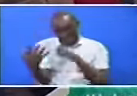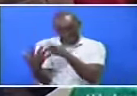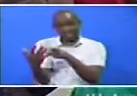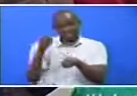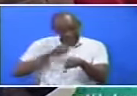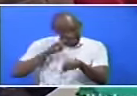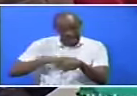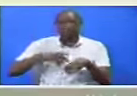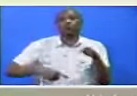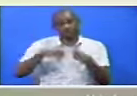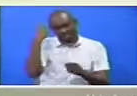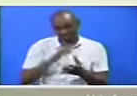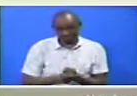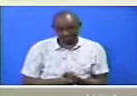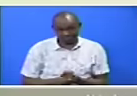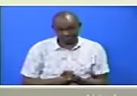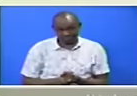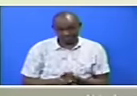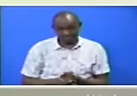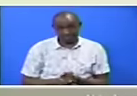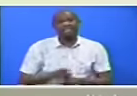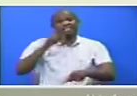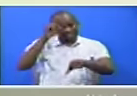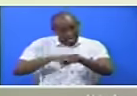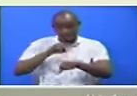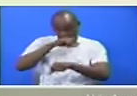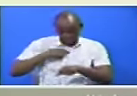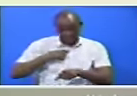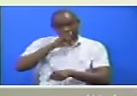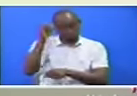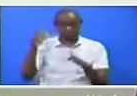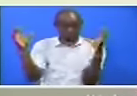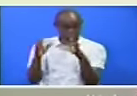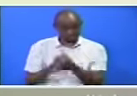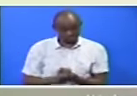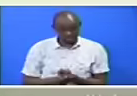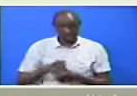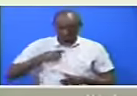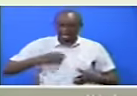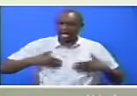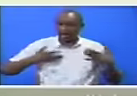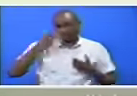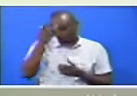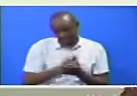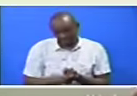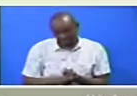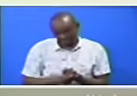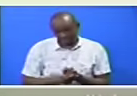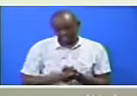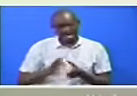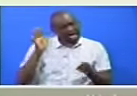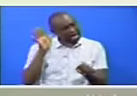formed the next government. Ikiwa mwana Jubilee, furaha yangu